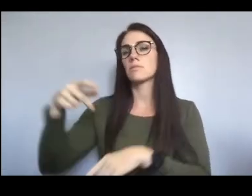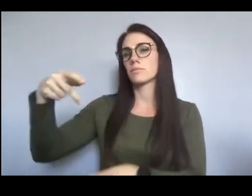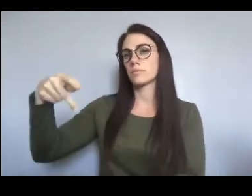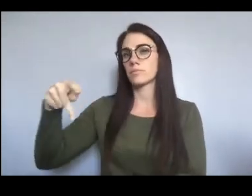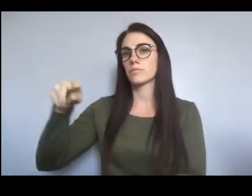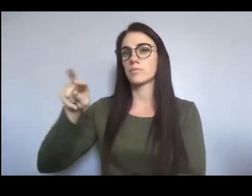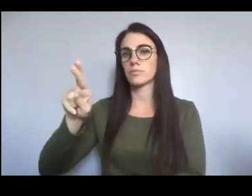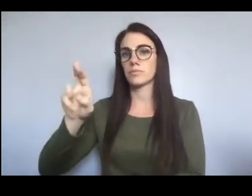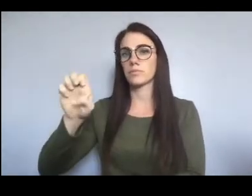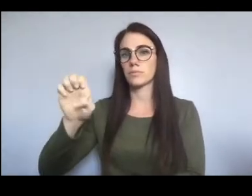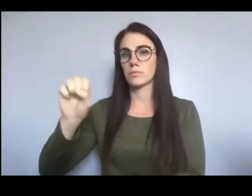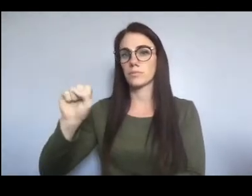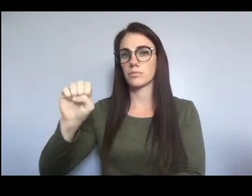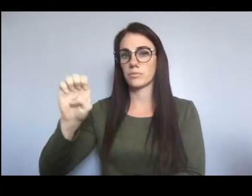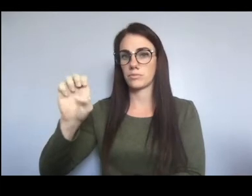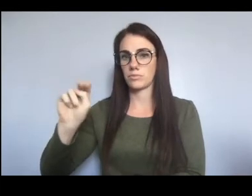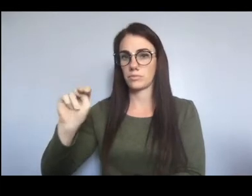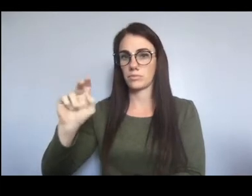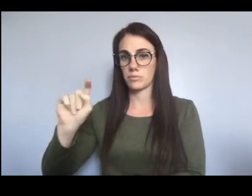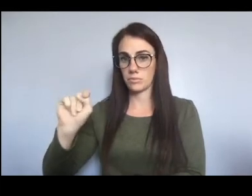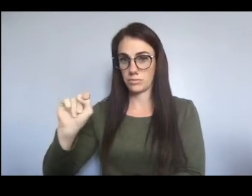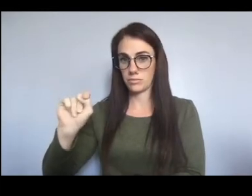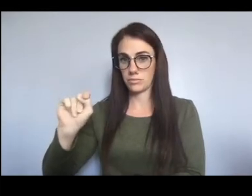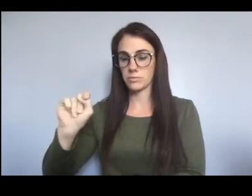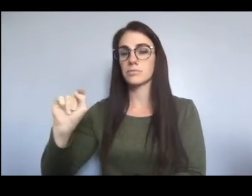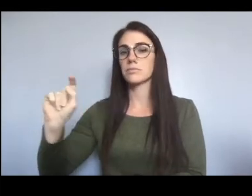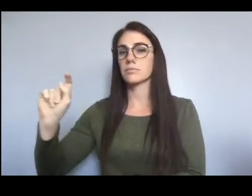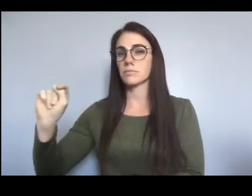signs are always in their present